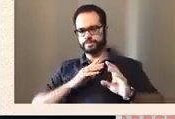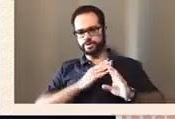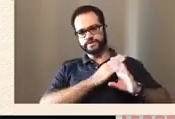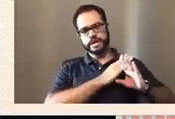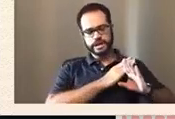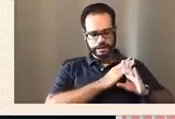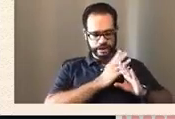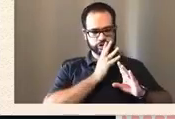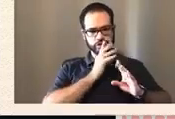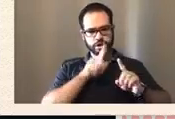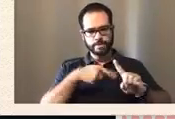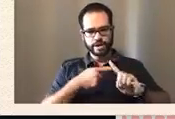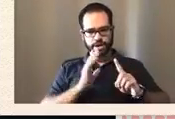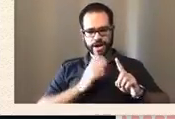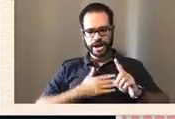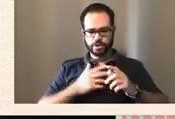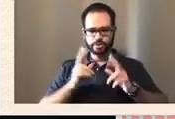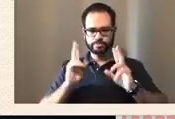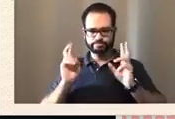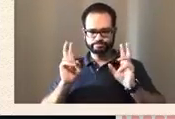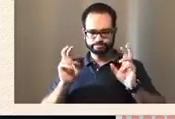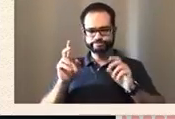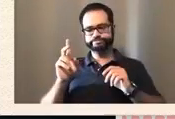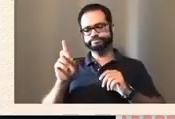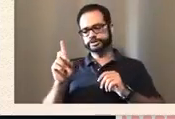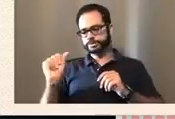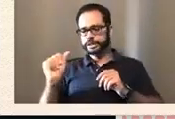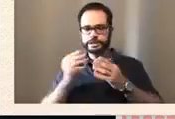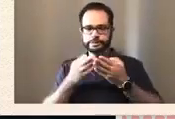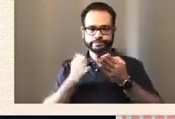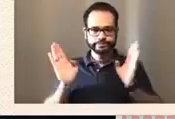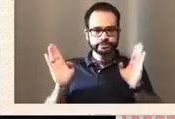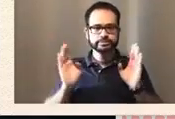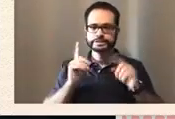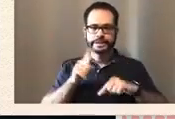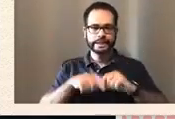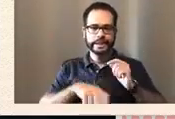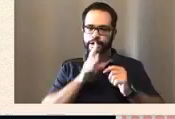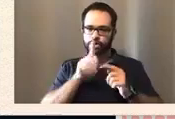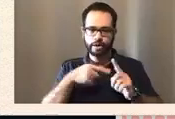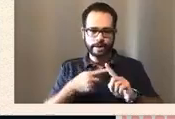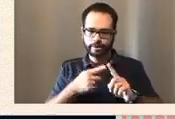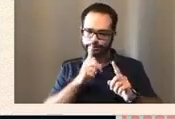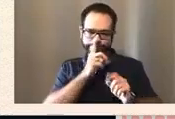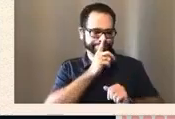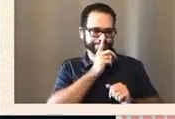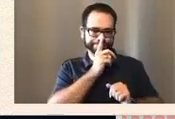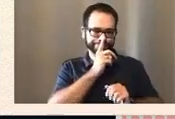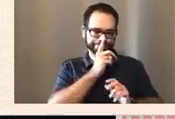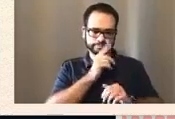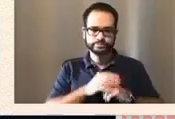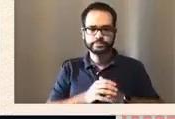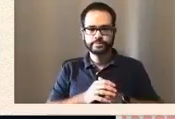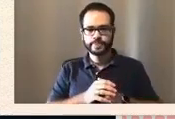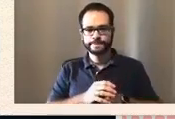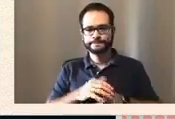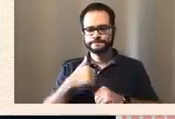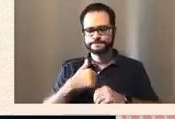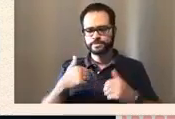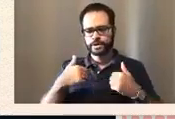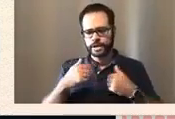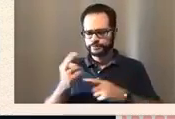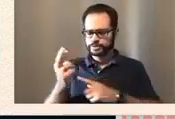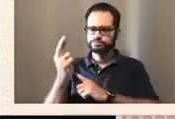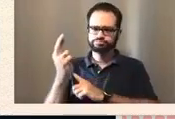openly about the issues we go through with our disability. I have a very good friend